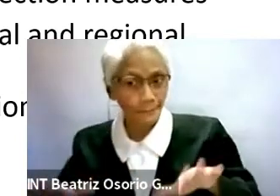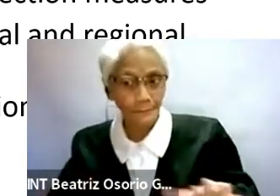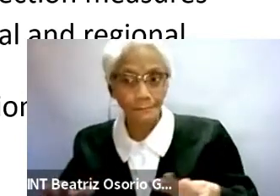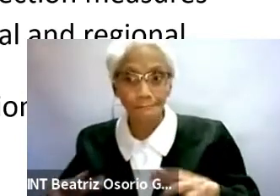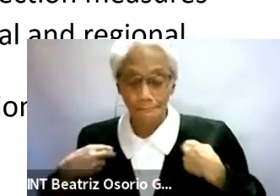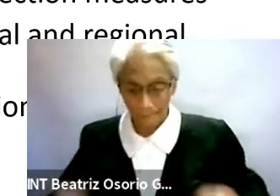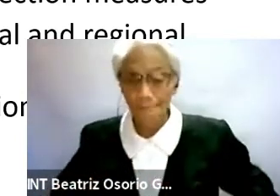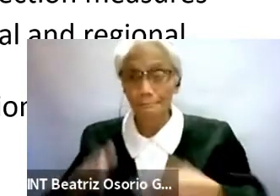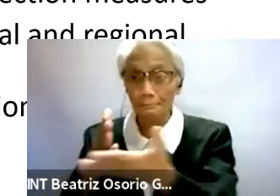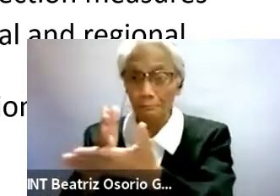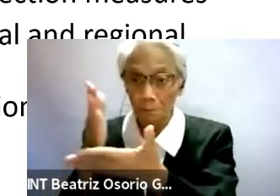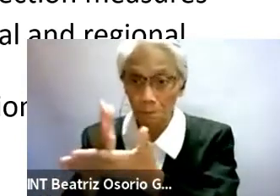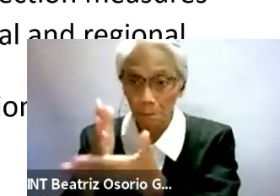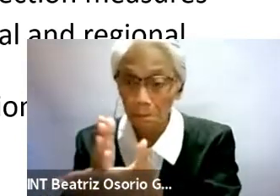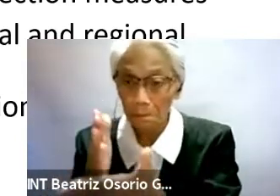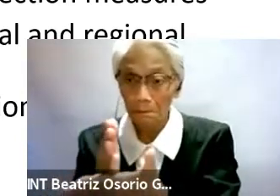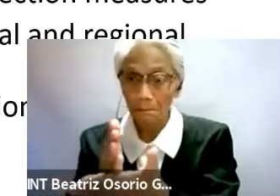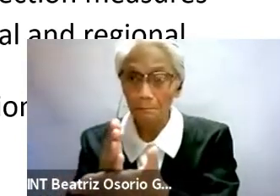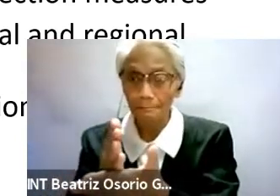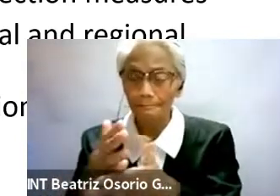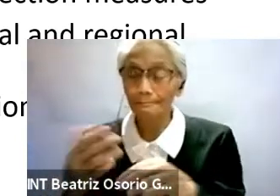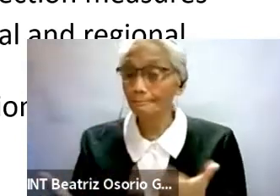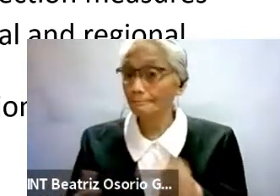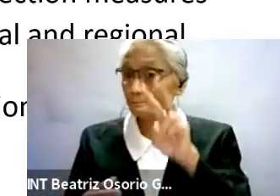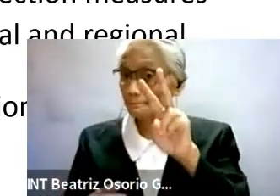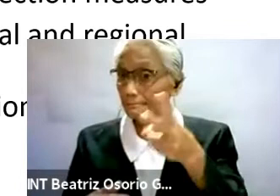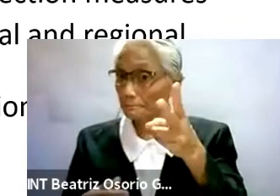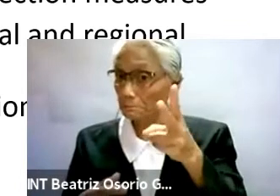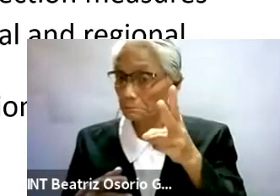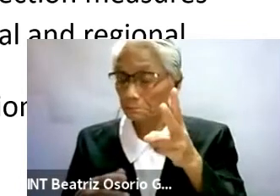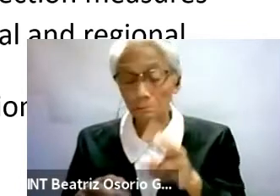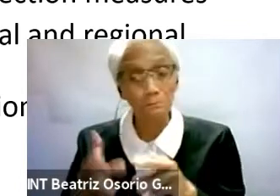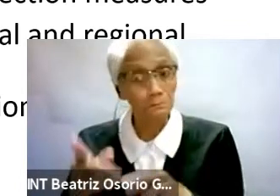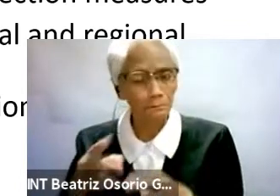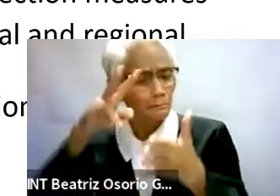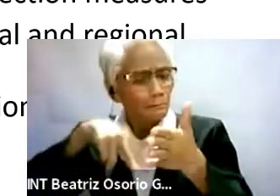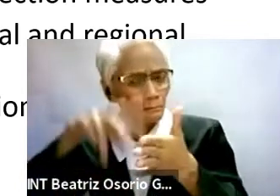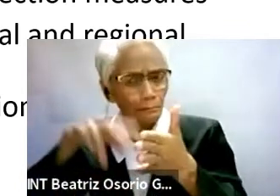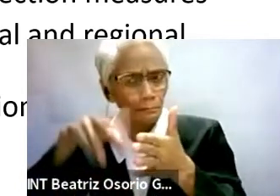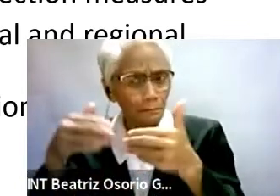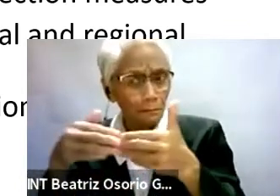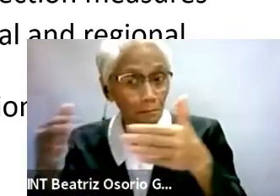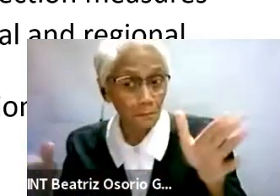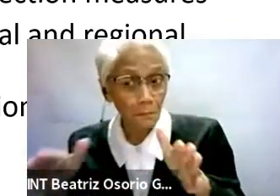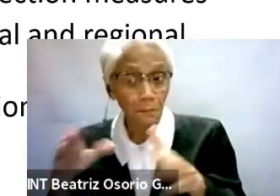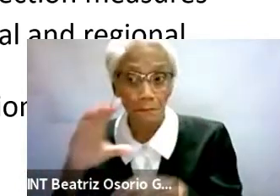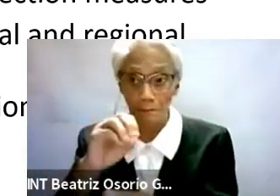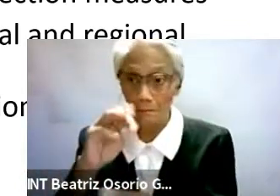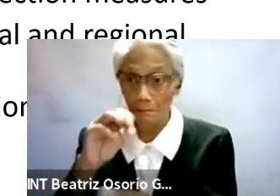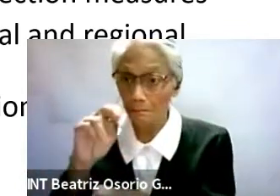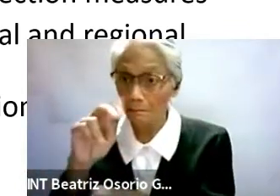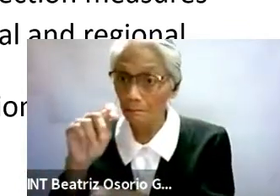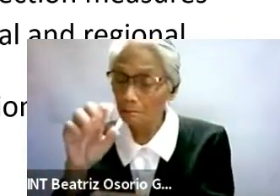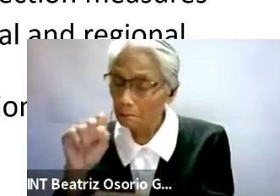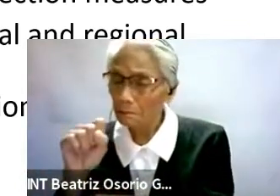rights. The second takeaway is when you read the general comment, or already if you have, you